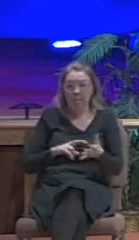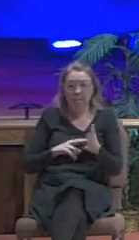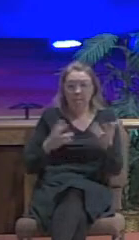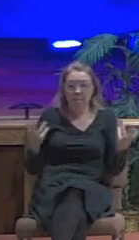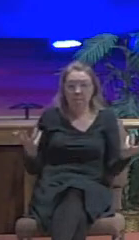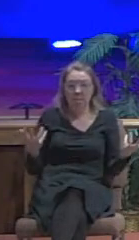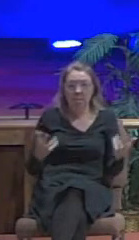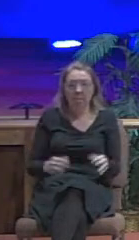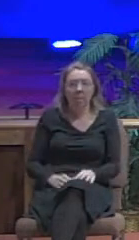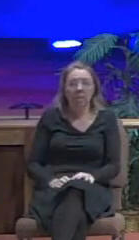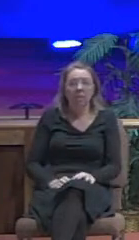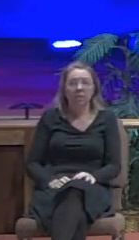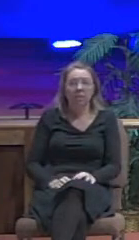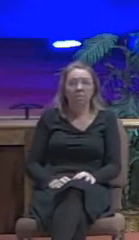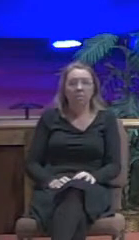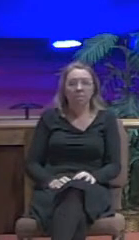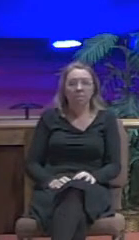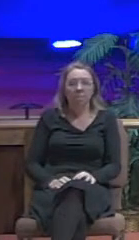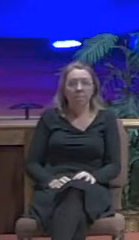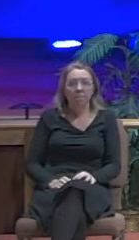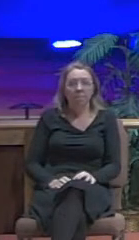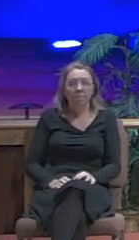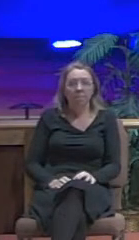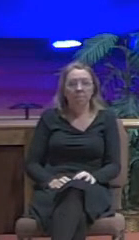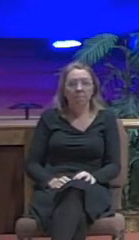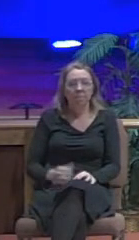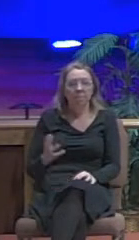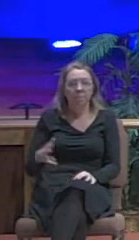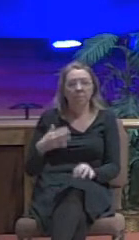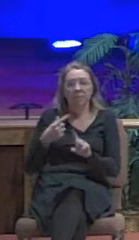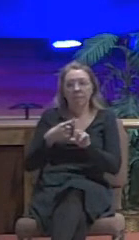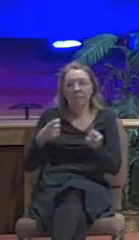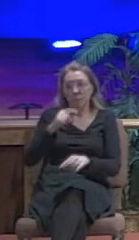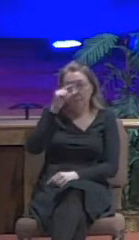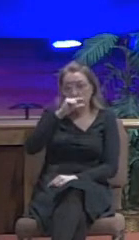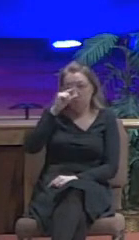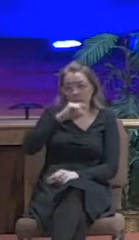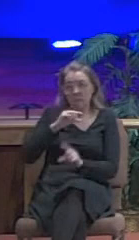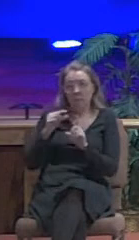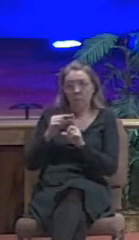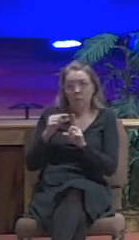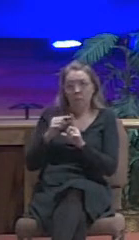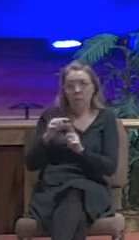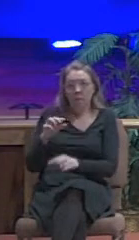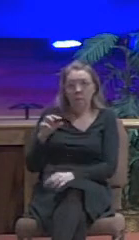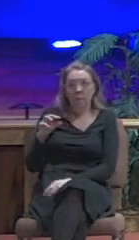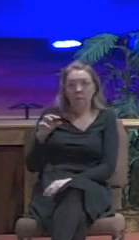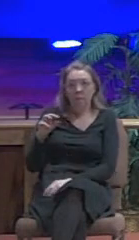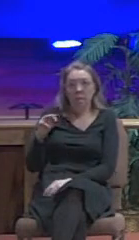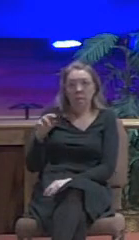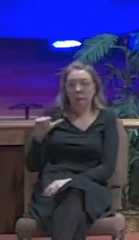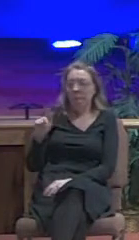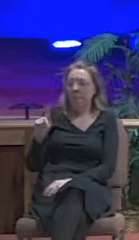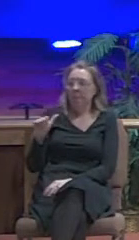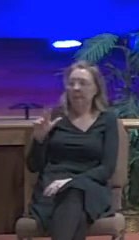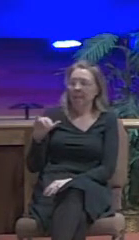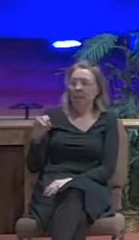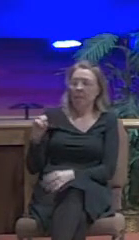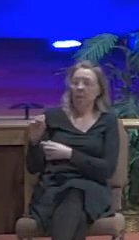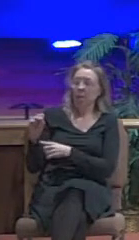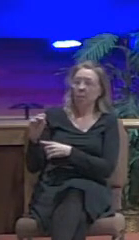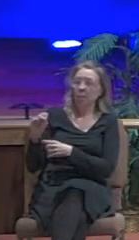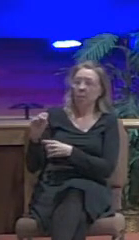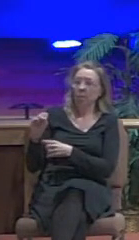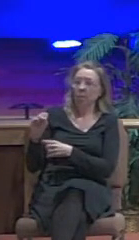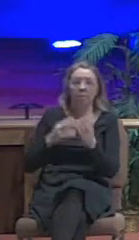comes from the Greek word makarios, which means happiness. Properly,